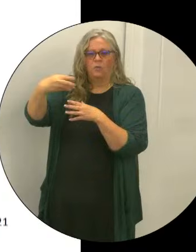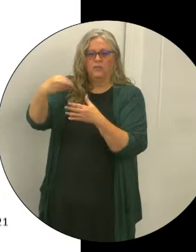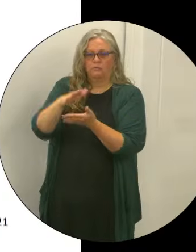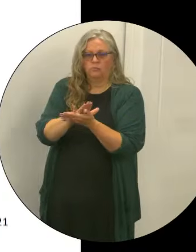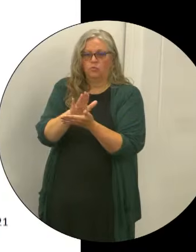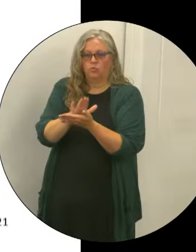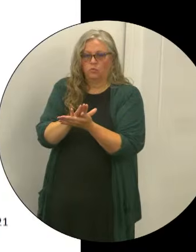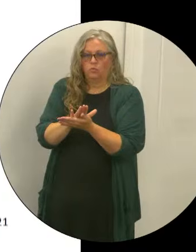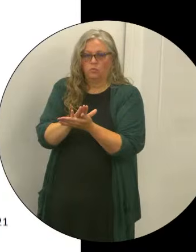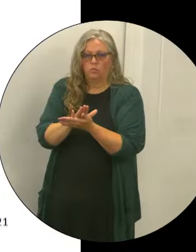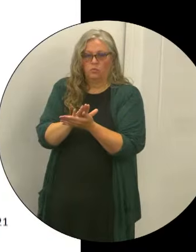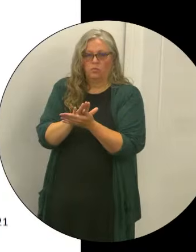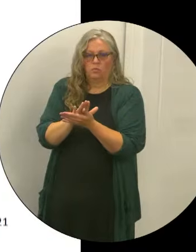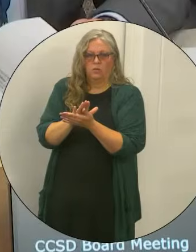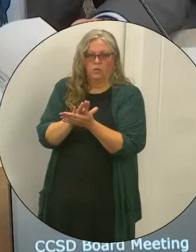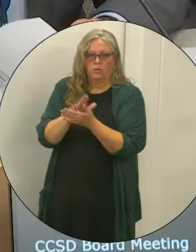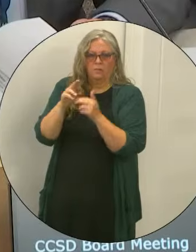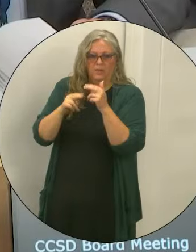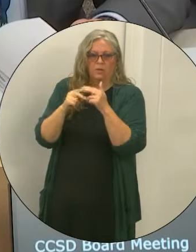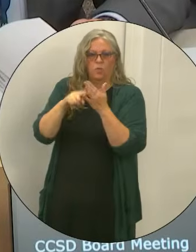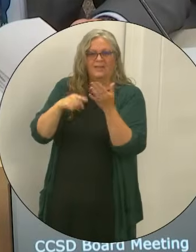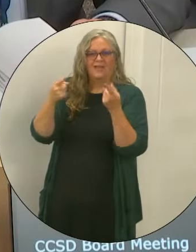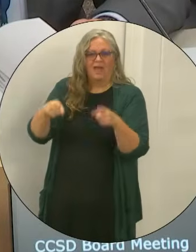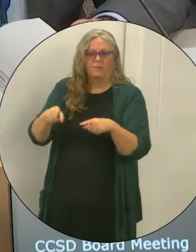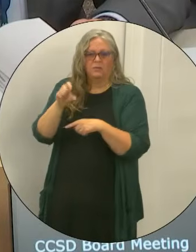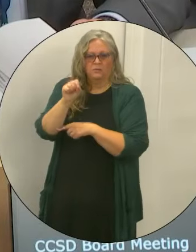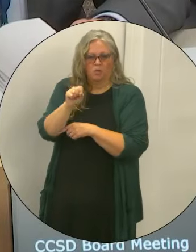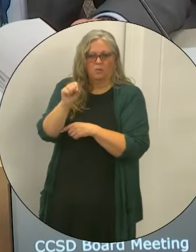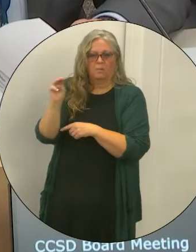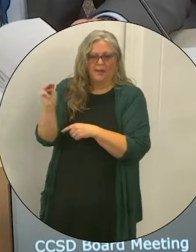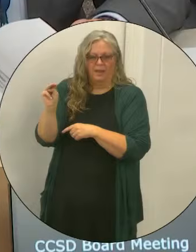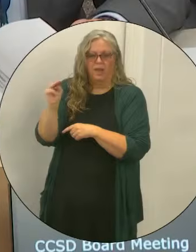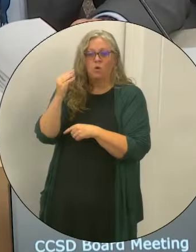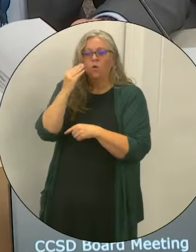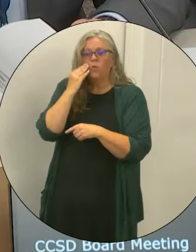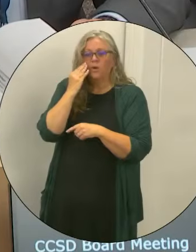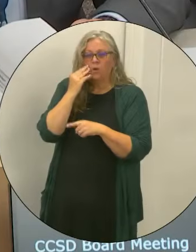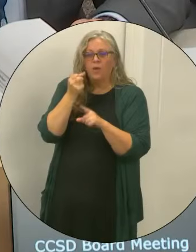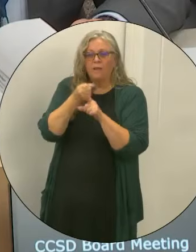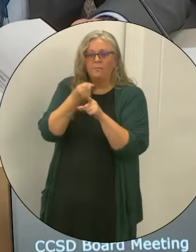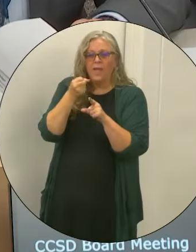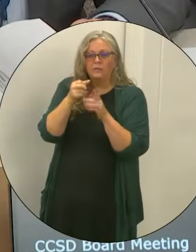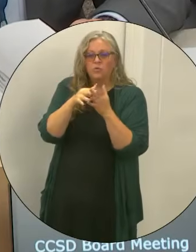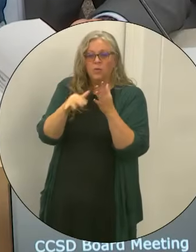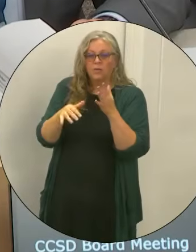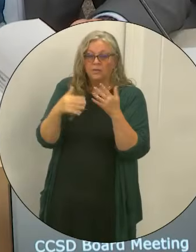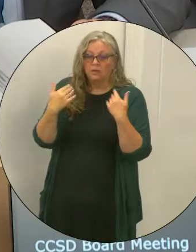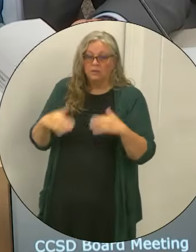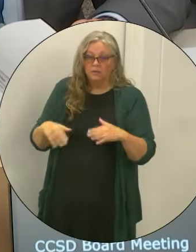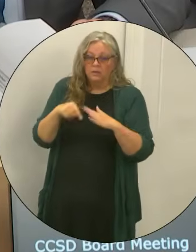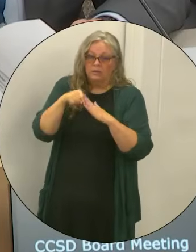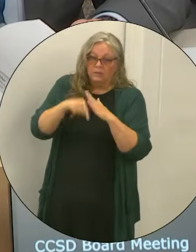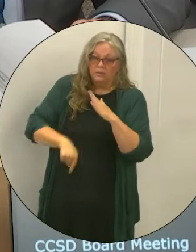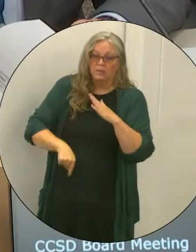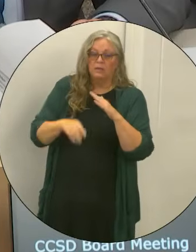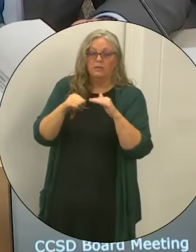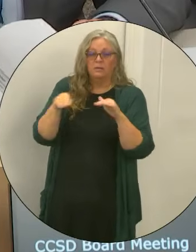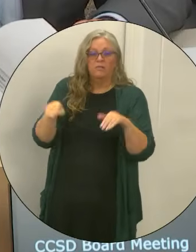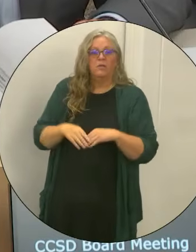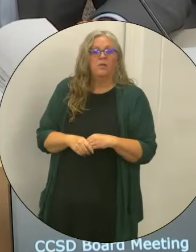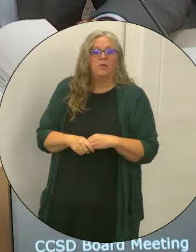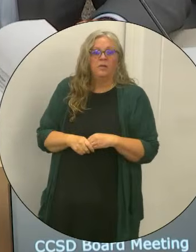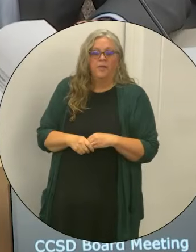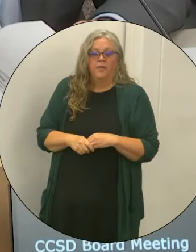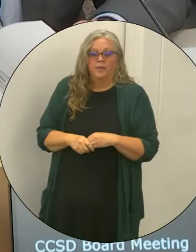to what happens on our social media, because we know that that impacts our students at a great level. And a lot of times